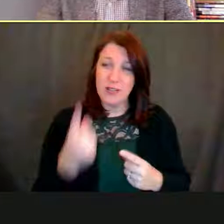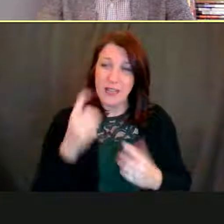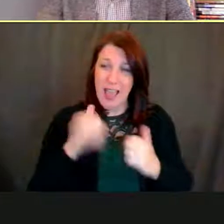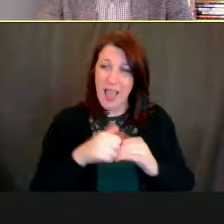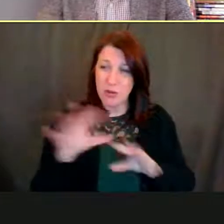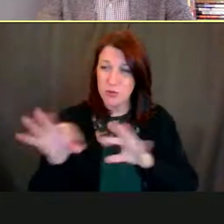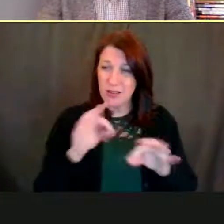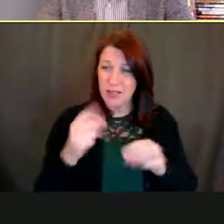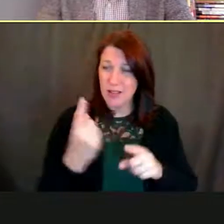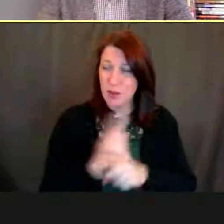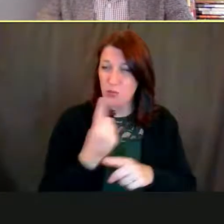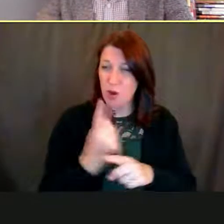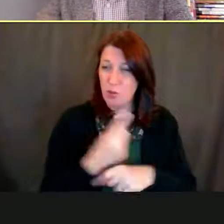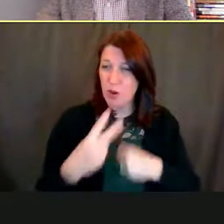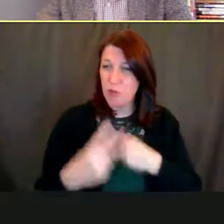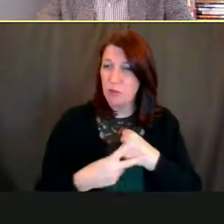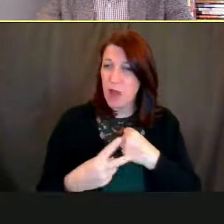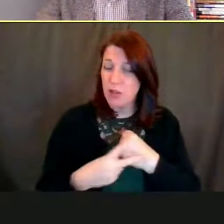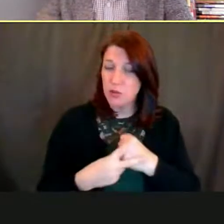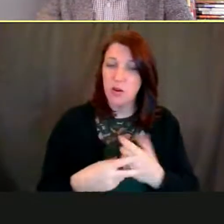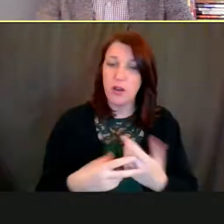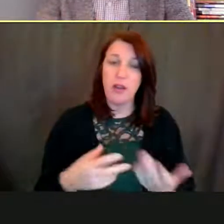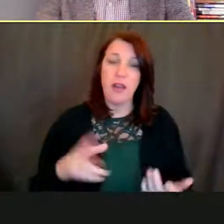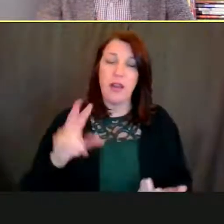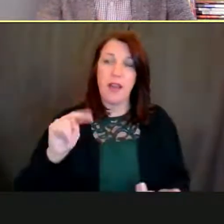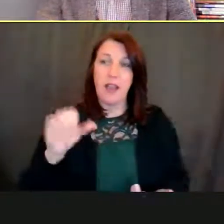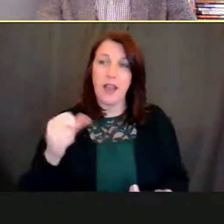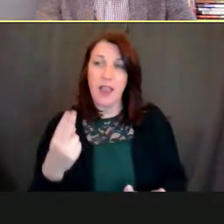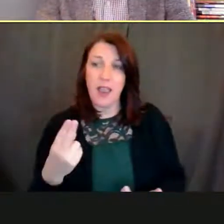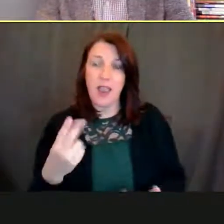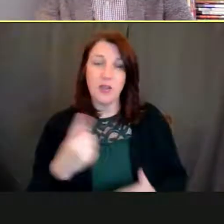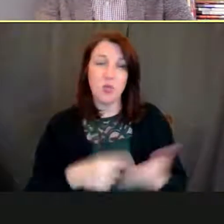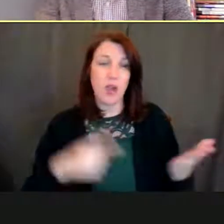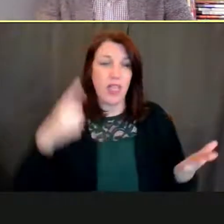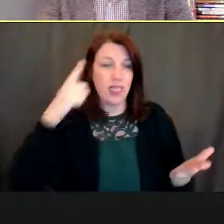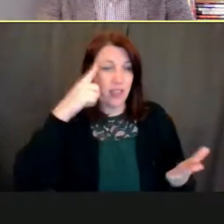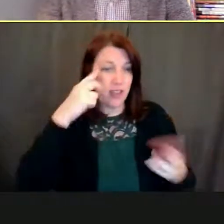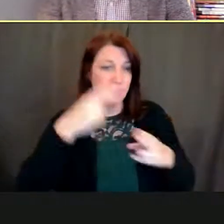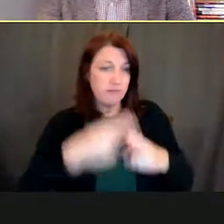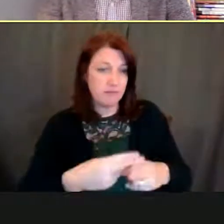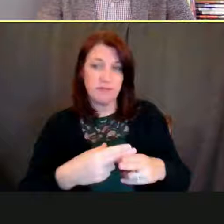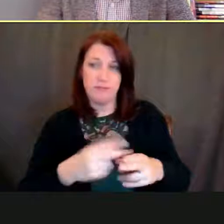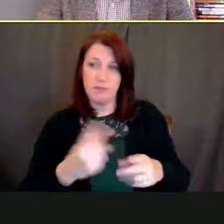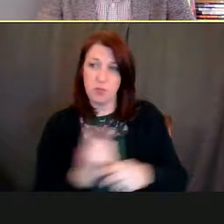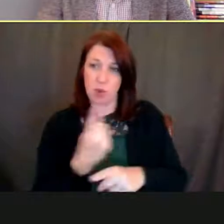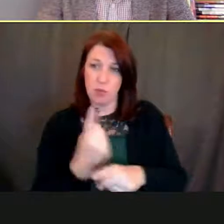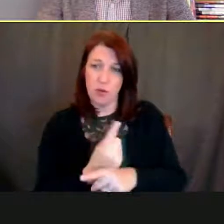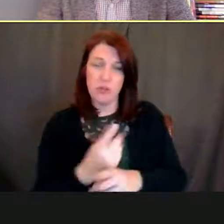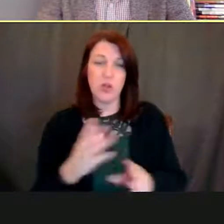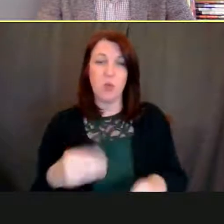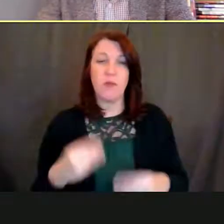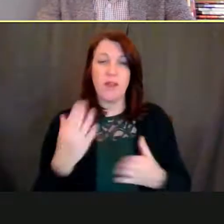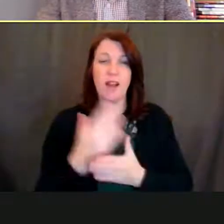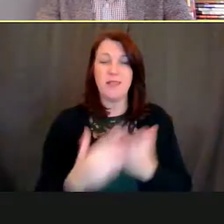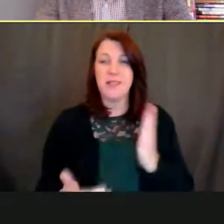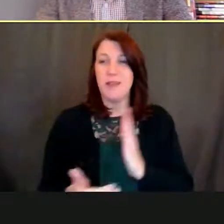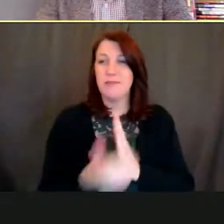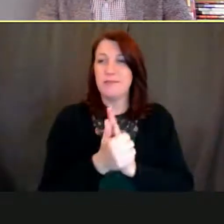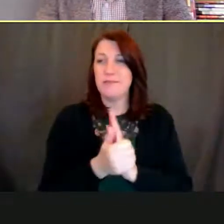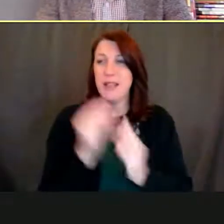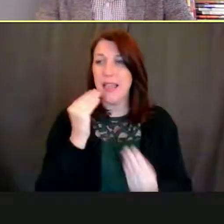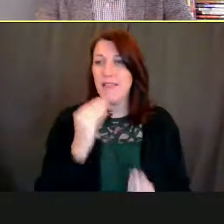select an appropriate repository and what NIH would think would be an appropriate one. So we provided supplemental